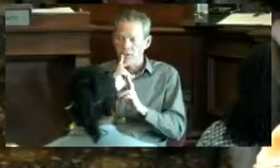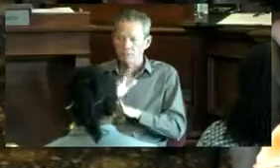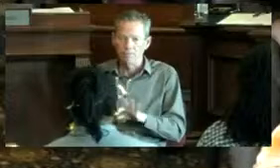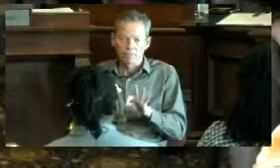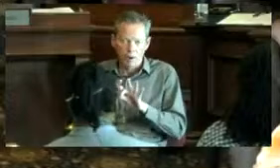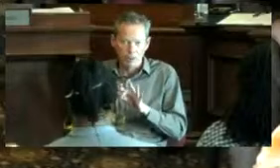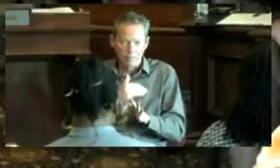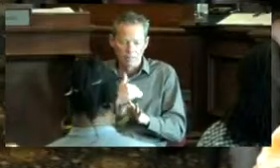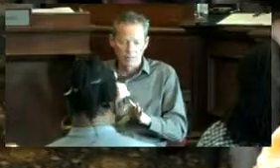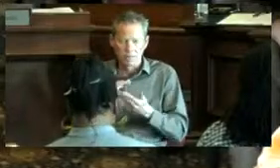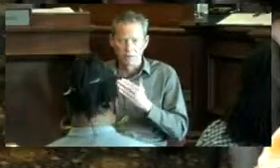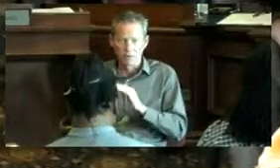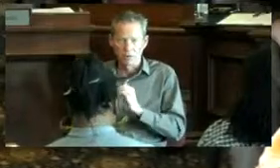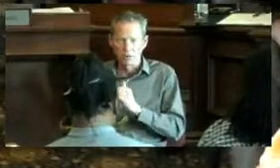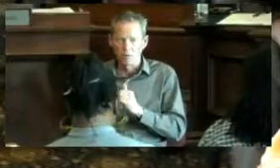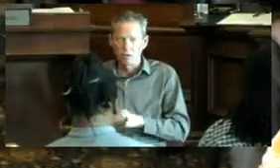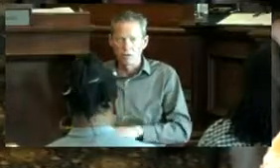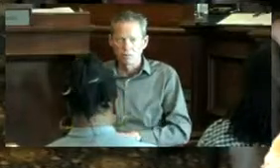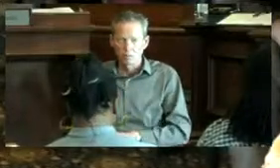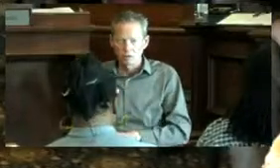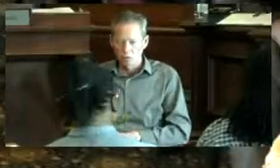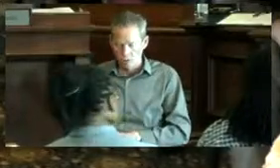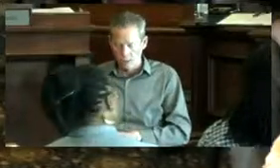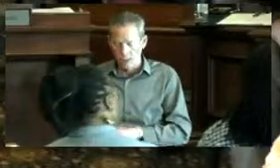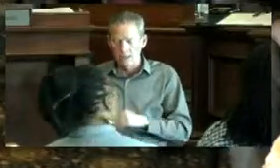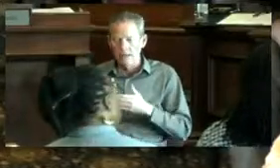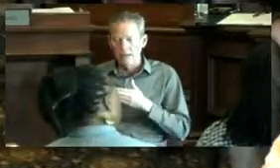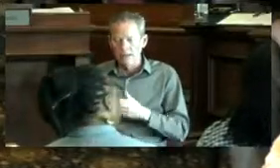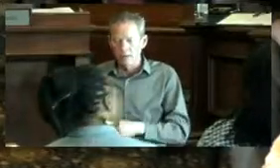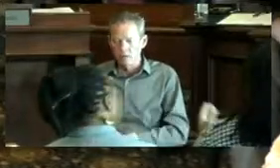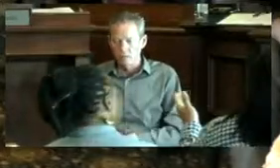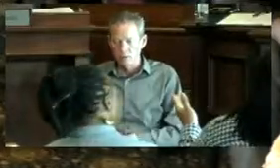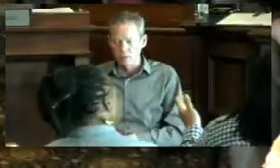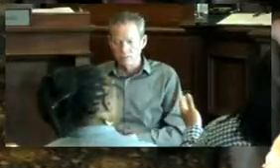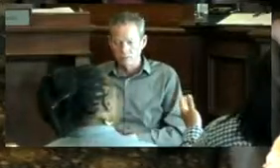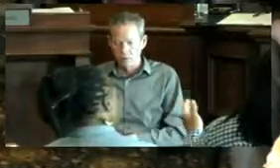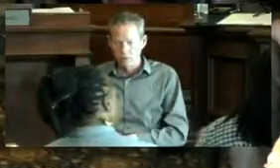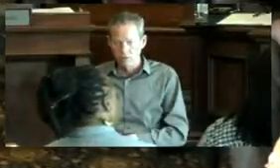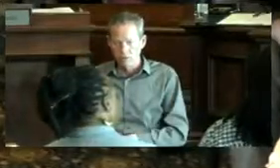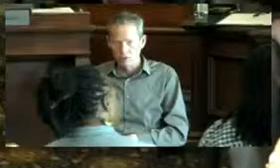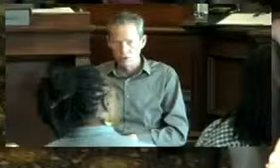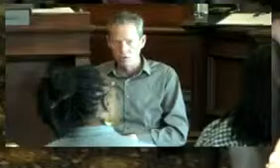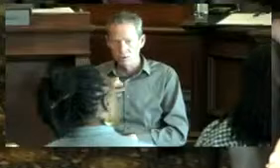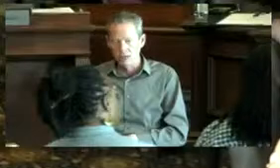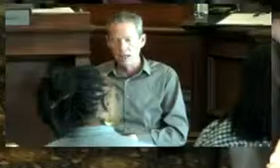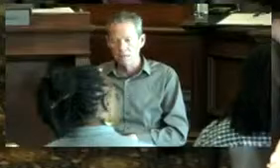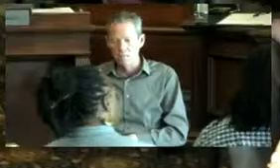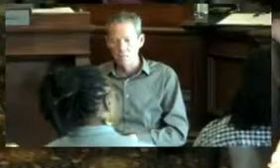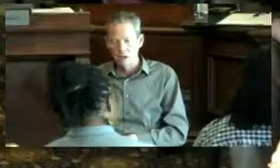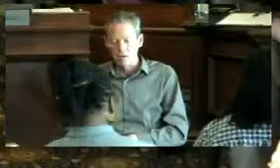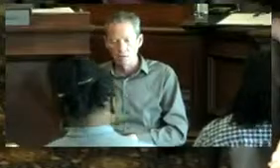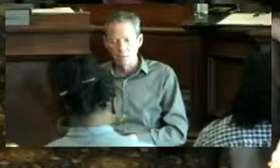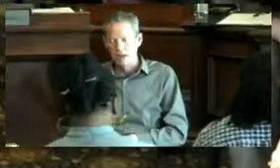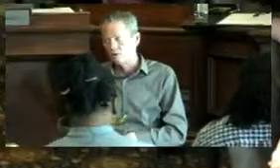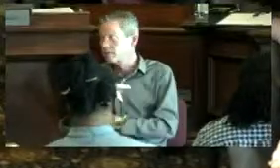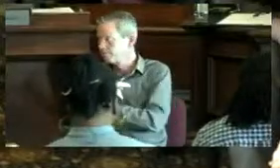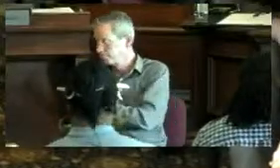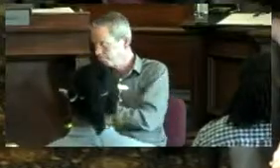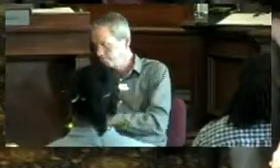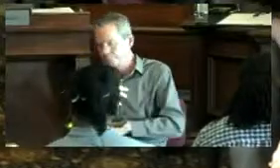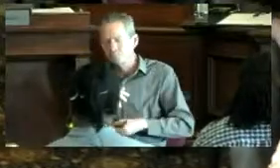our community with Majority Leader Crystal People Stokes, Senator Jeremy Cooney, and our own City Councilman Michael Patterson, amongst others.